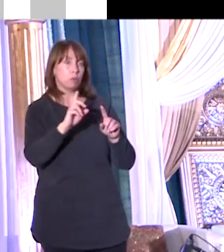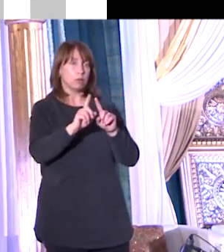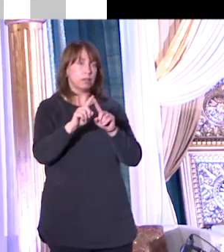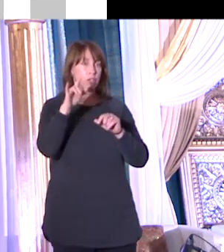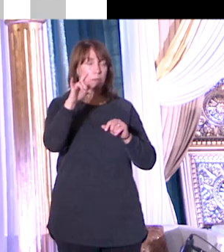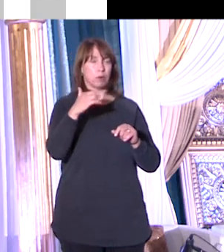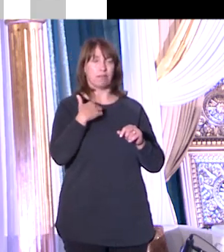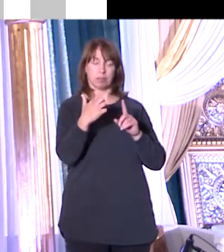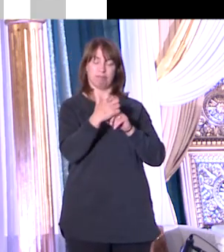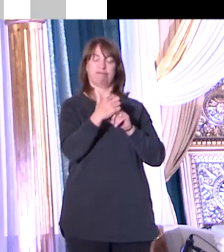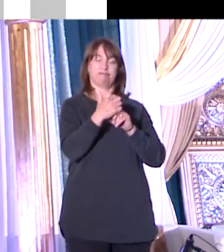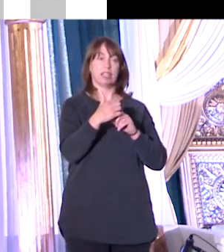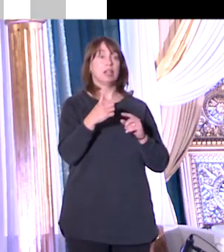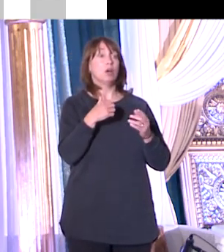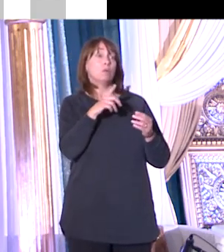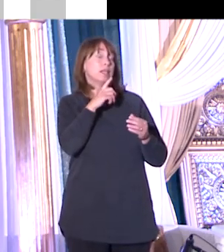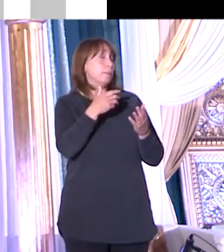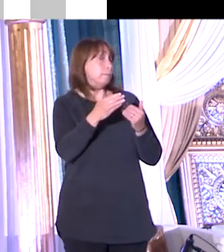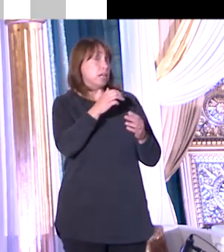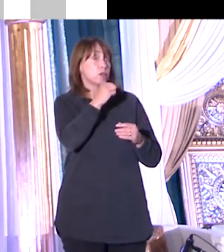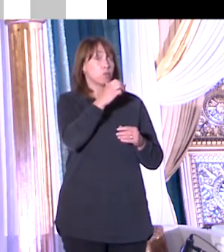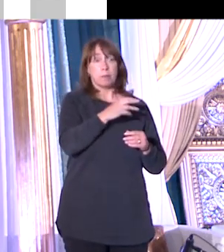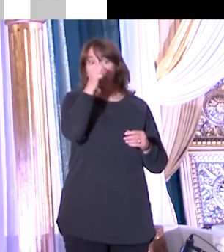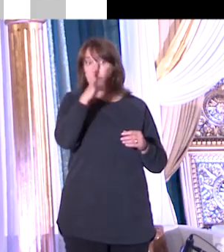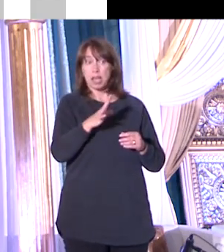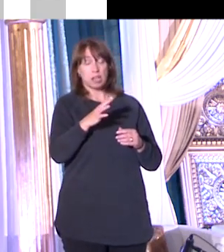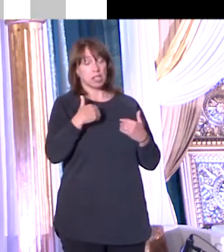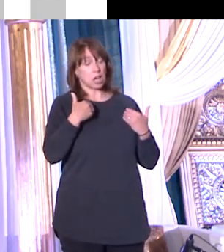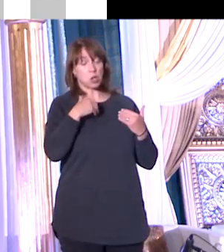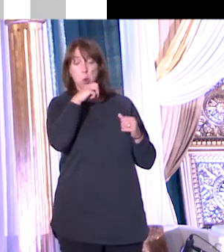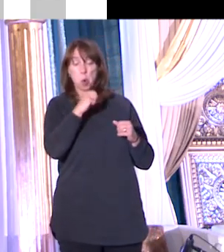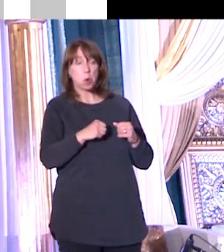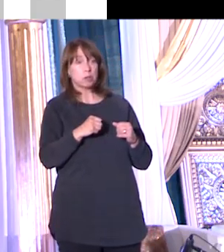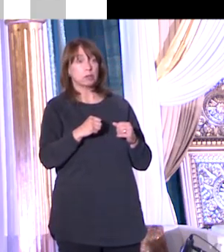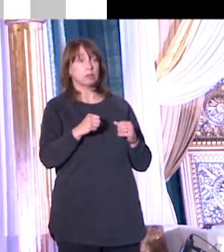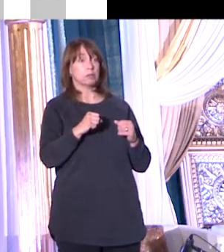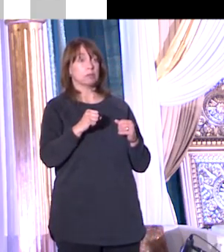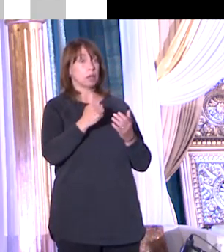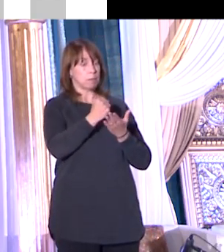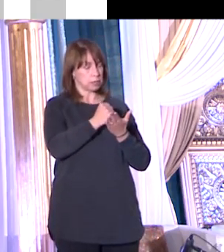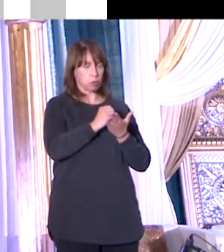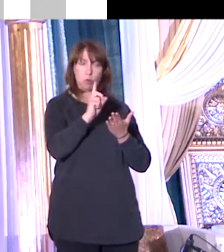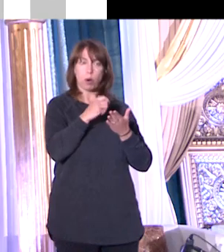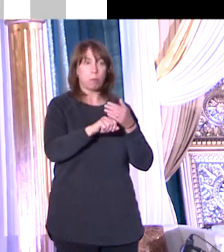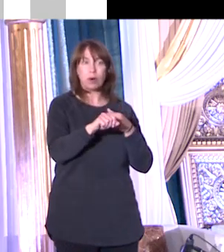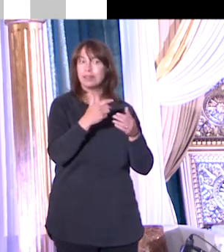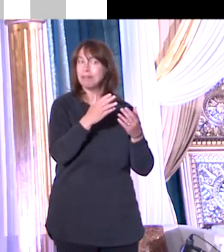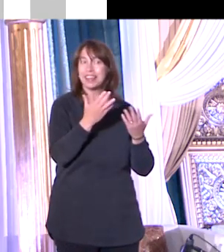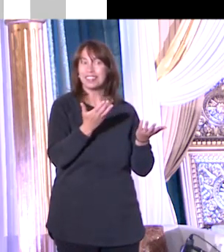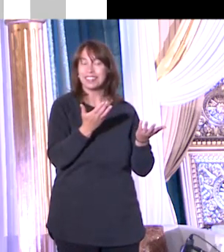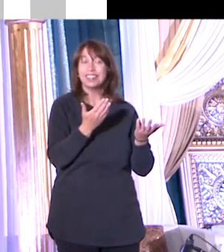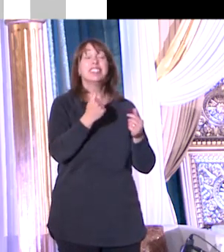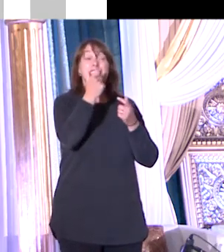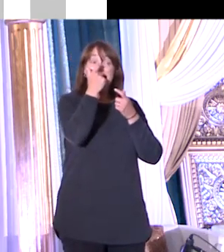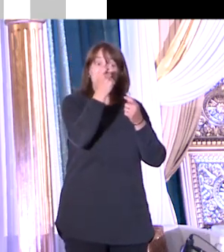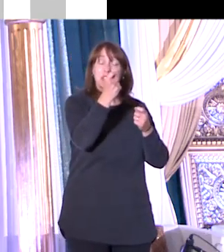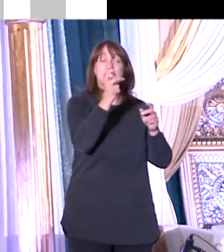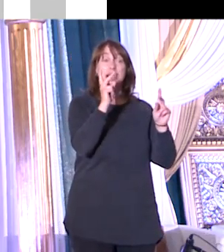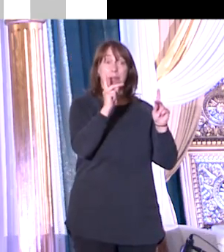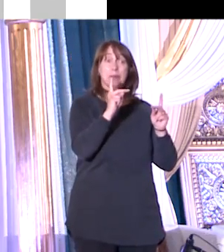really matter whether you're a man or a woman, how old you are, or country of birth. It's quite interesting that those born in Canada are more likely